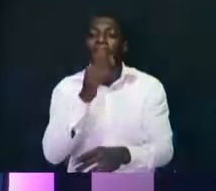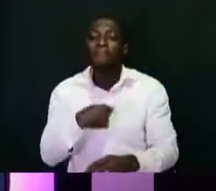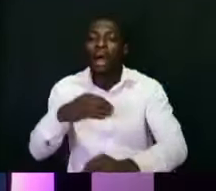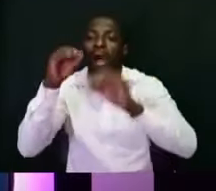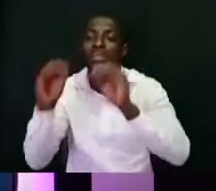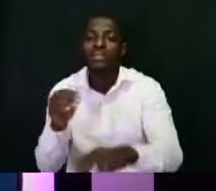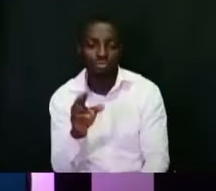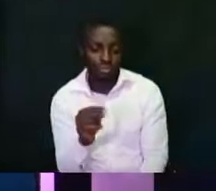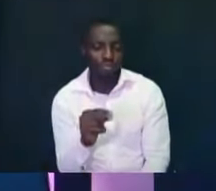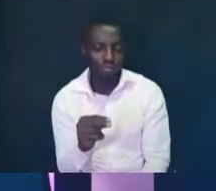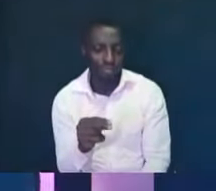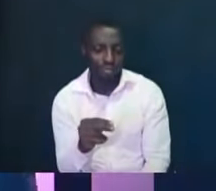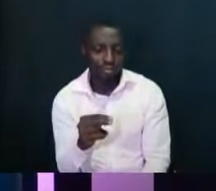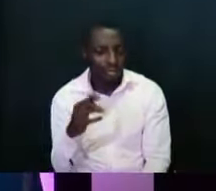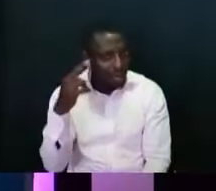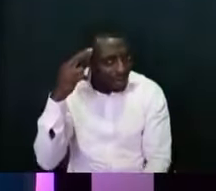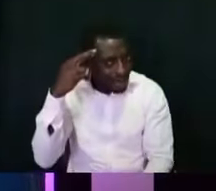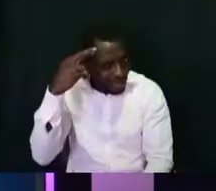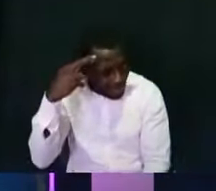Reasoning means coherent